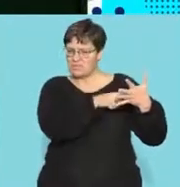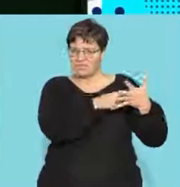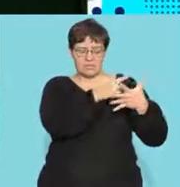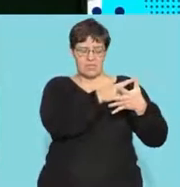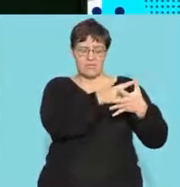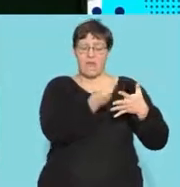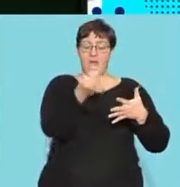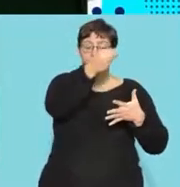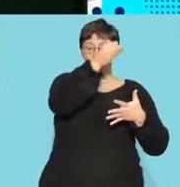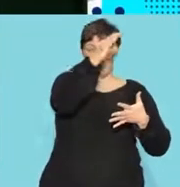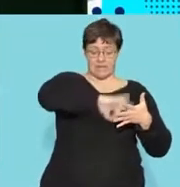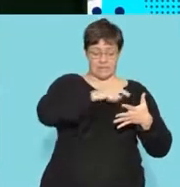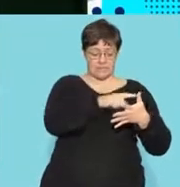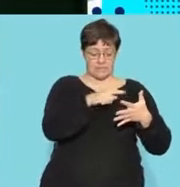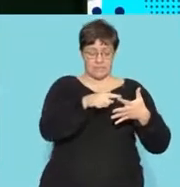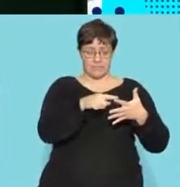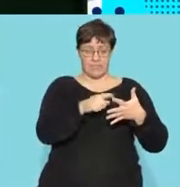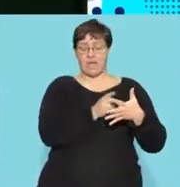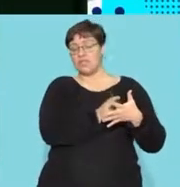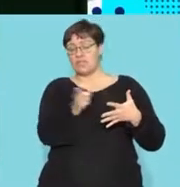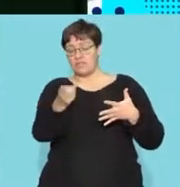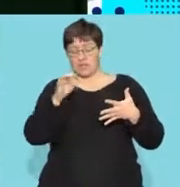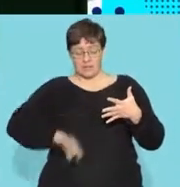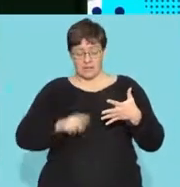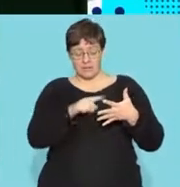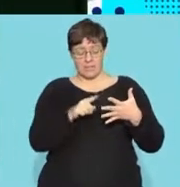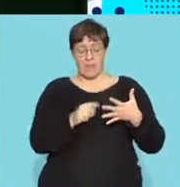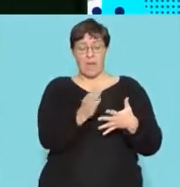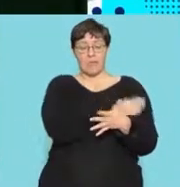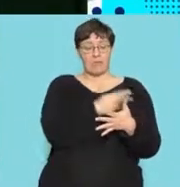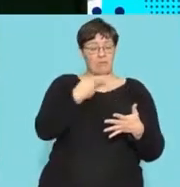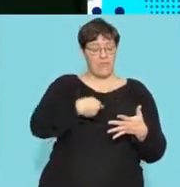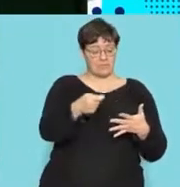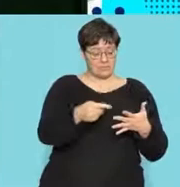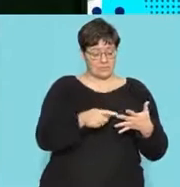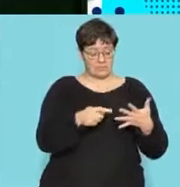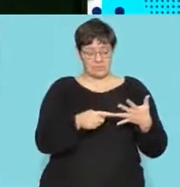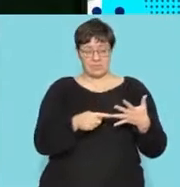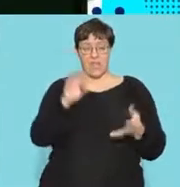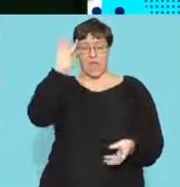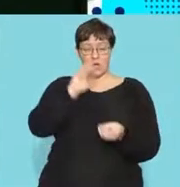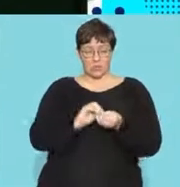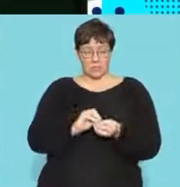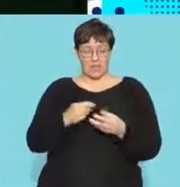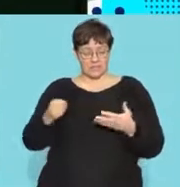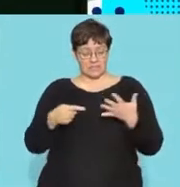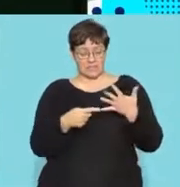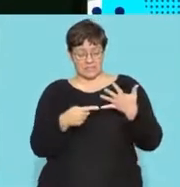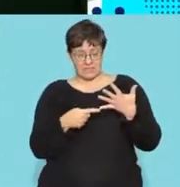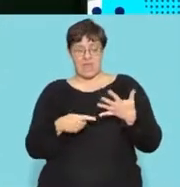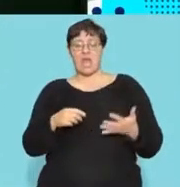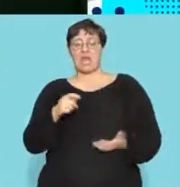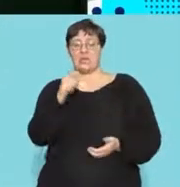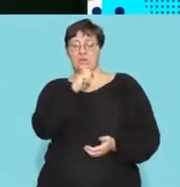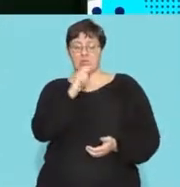income, deferred income, prepaid expenses, accrued expenses, and consumable stores